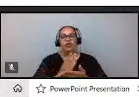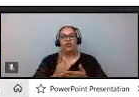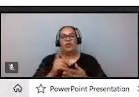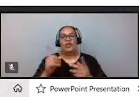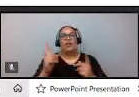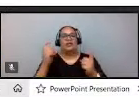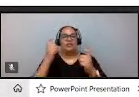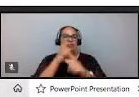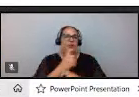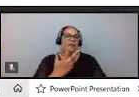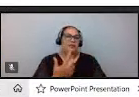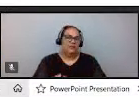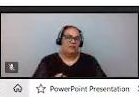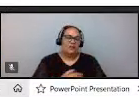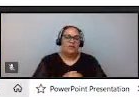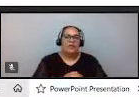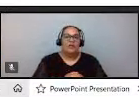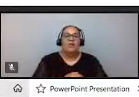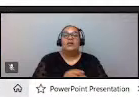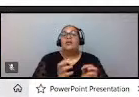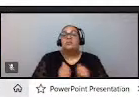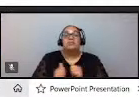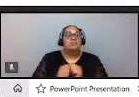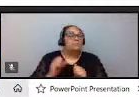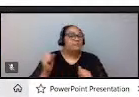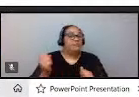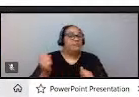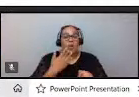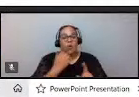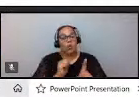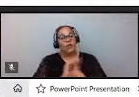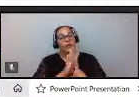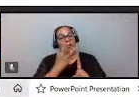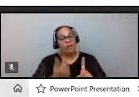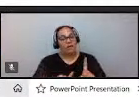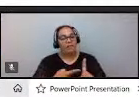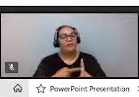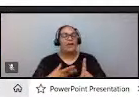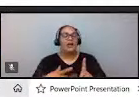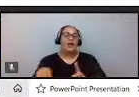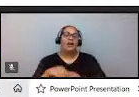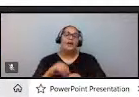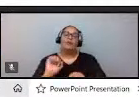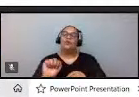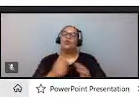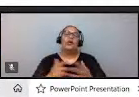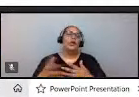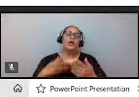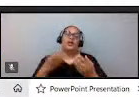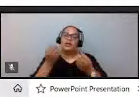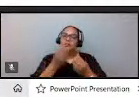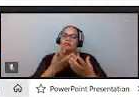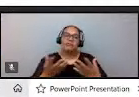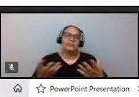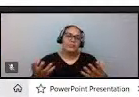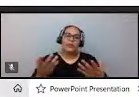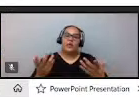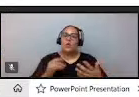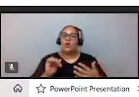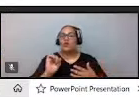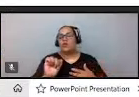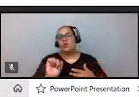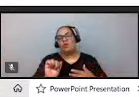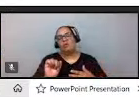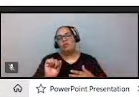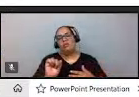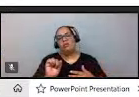quite comprehensive to all the stakeholders affected uh in regard to any notifications where it is